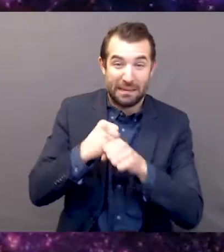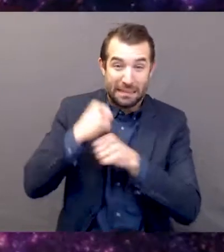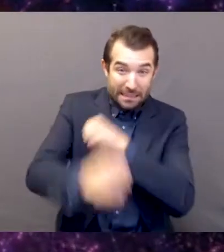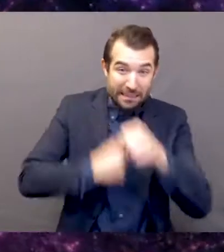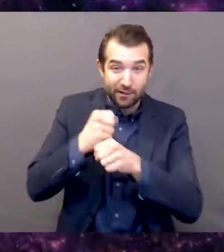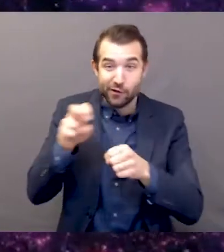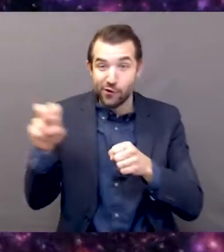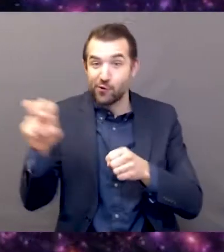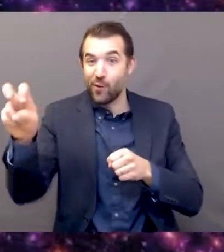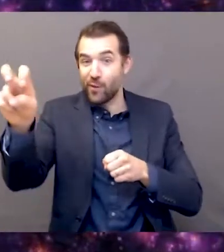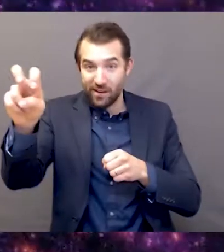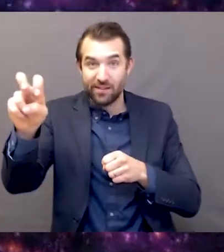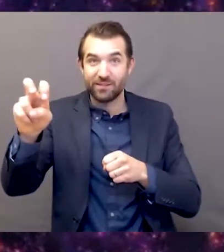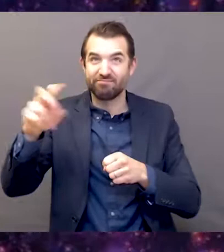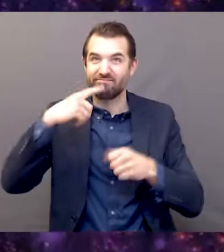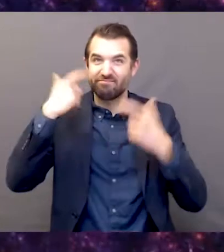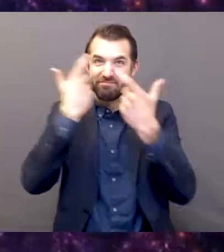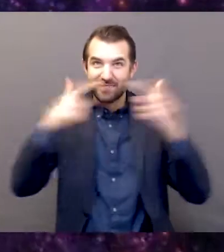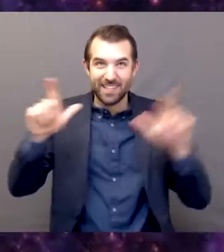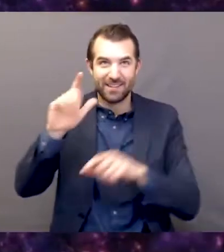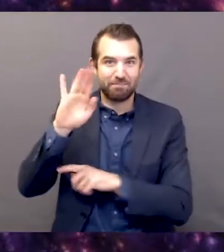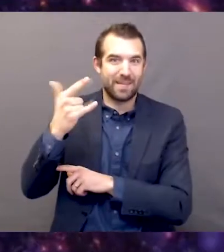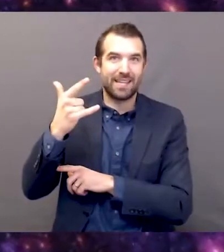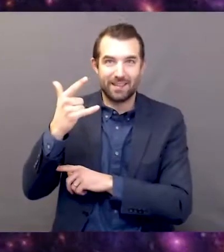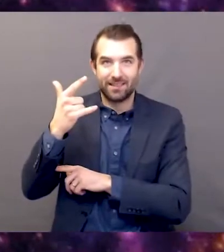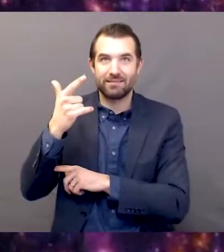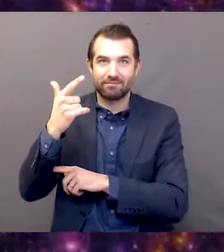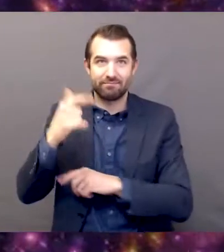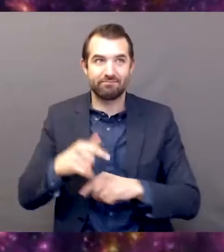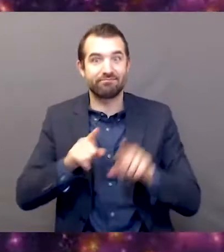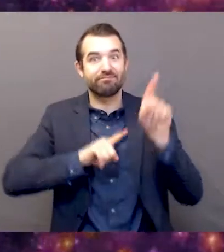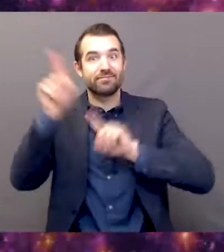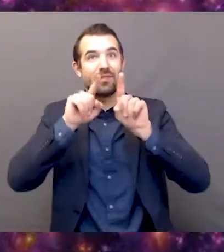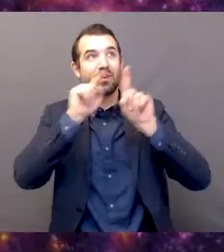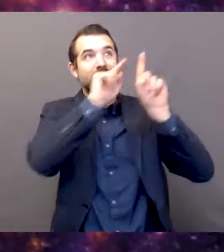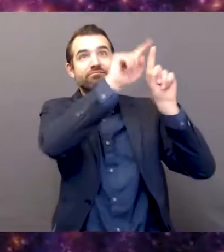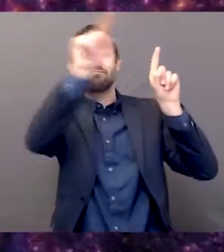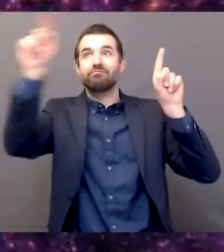and evolution of the largest collapsed objects in the universe, clusters of galaxies.